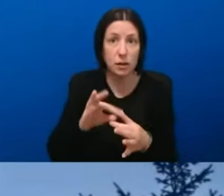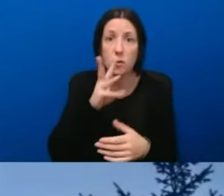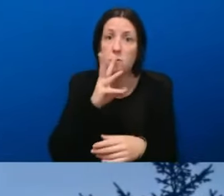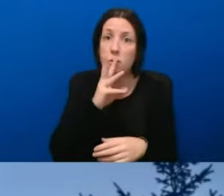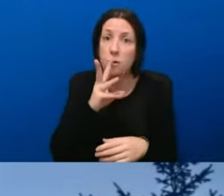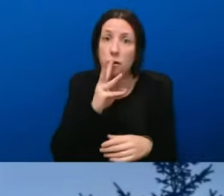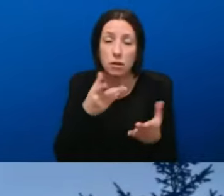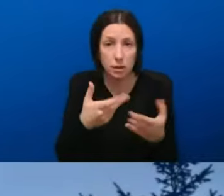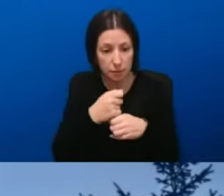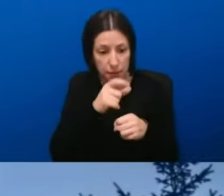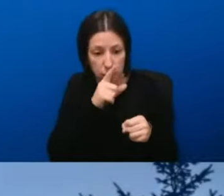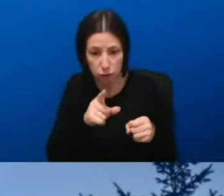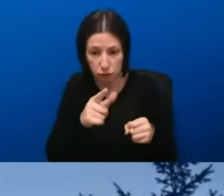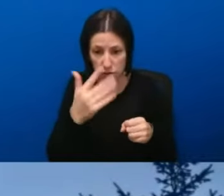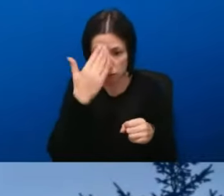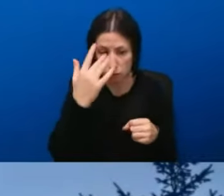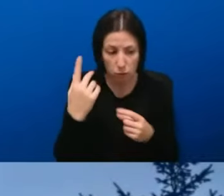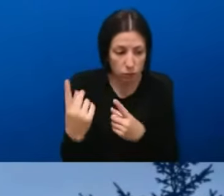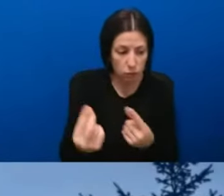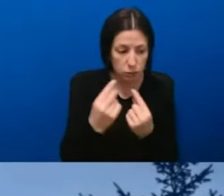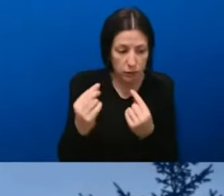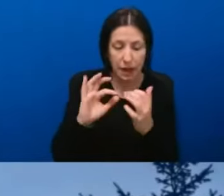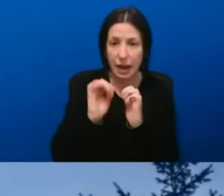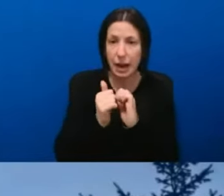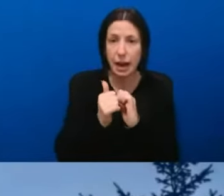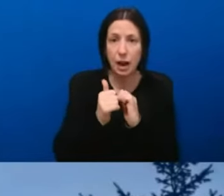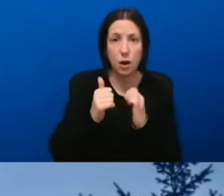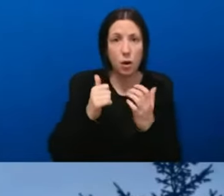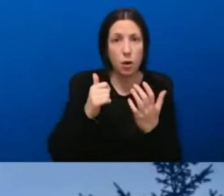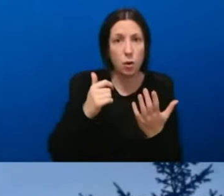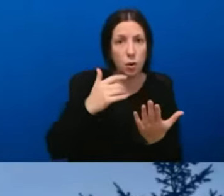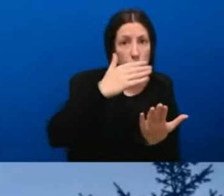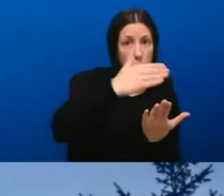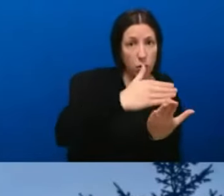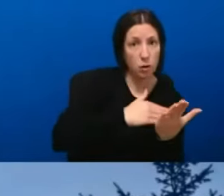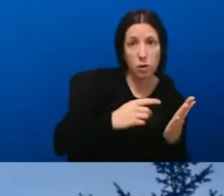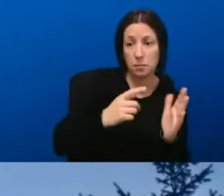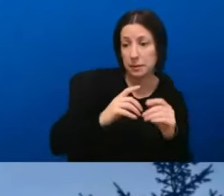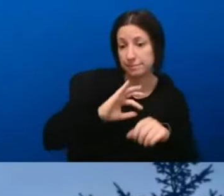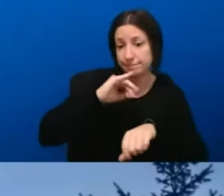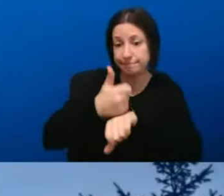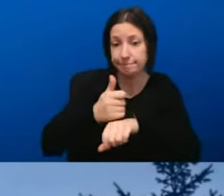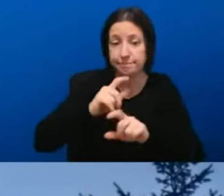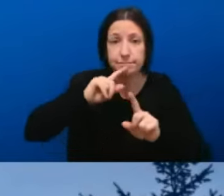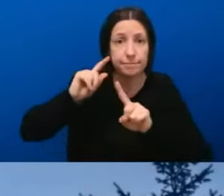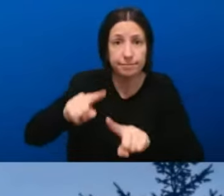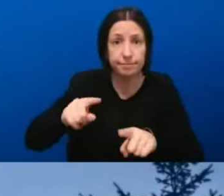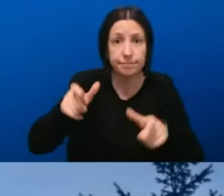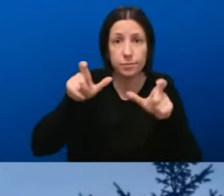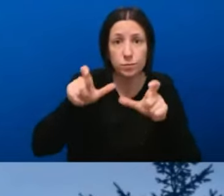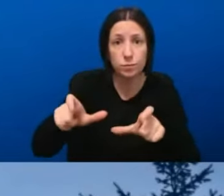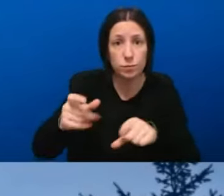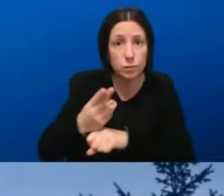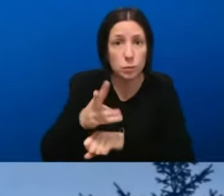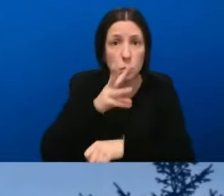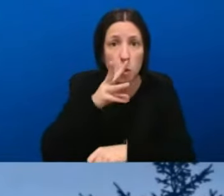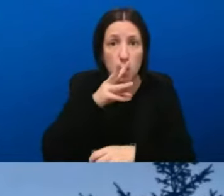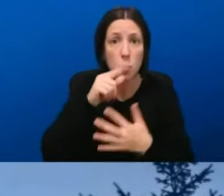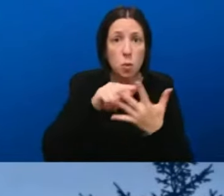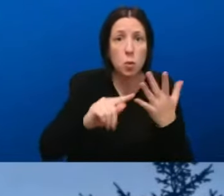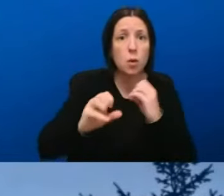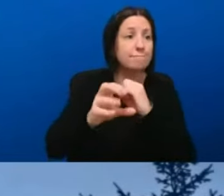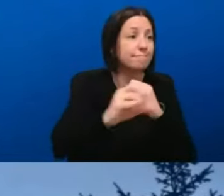drought plans to ensure that they're better positioned to look at restrictions and look at public education